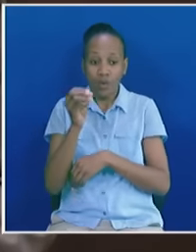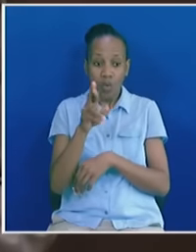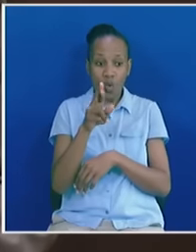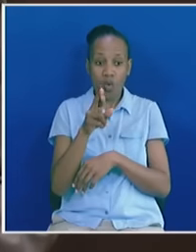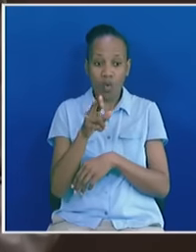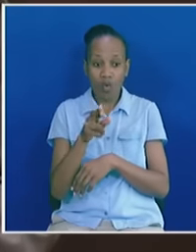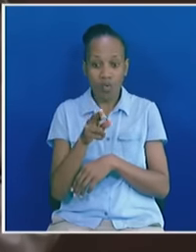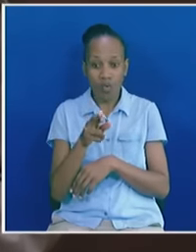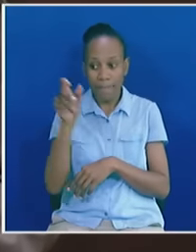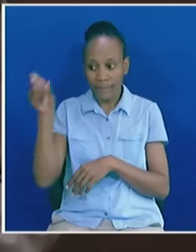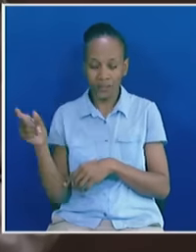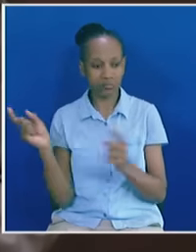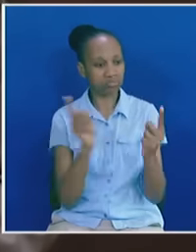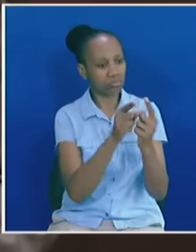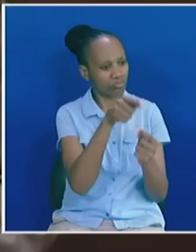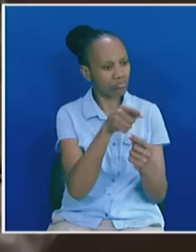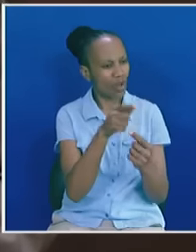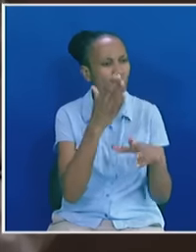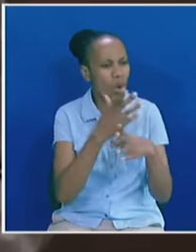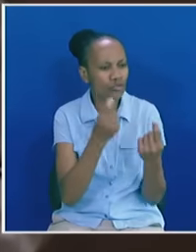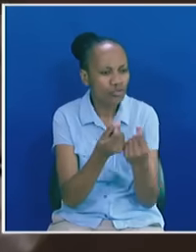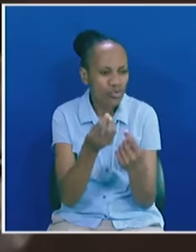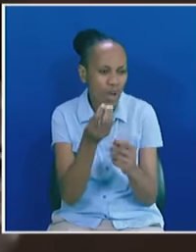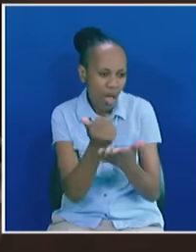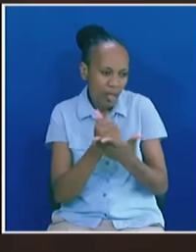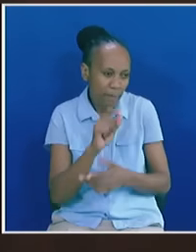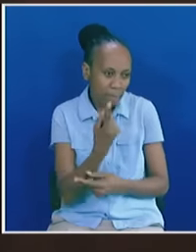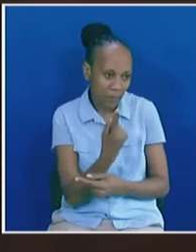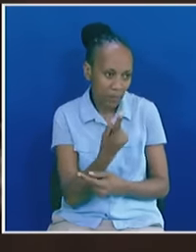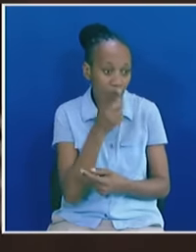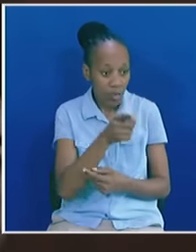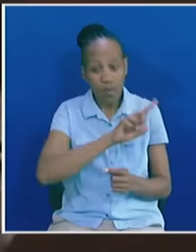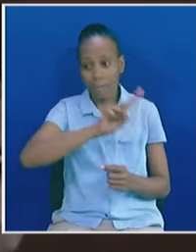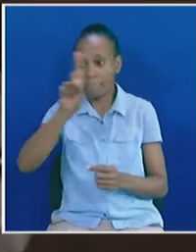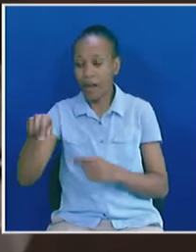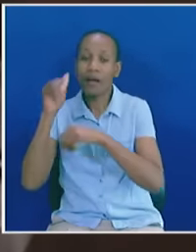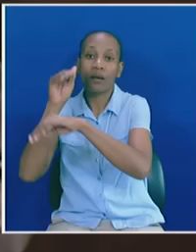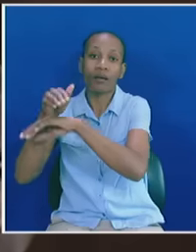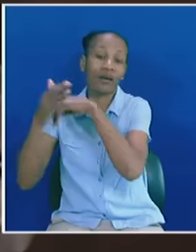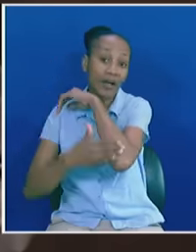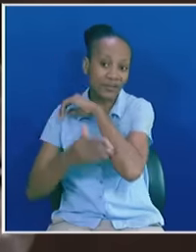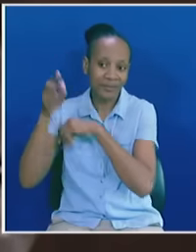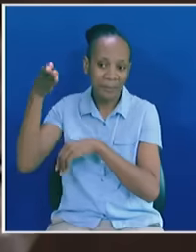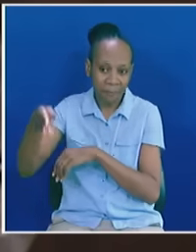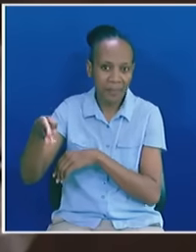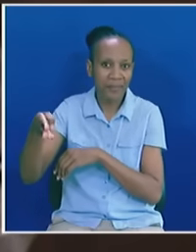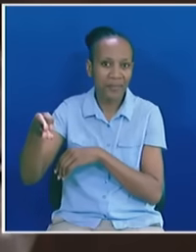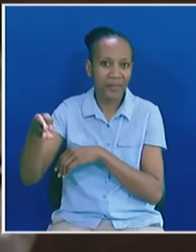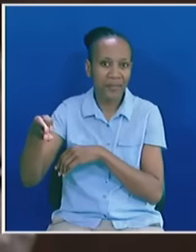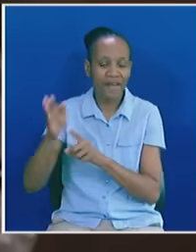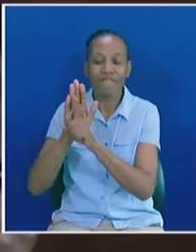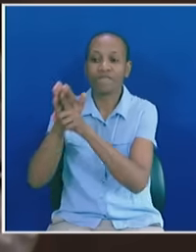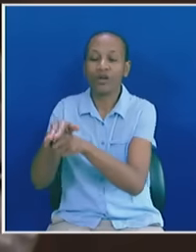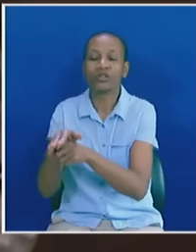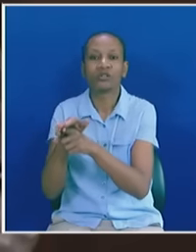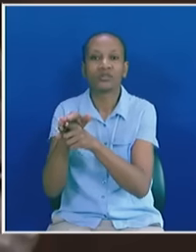collect work-related imports. Once they are in a foreign country, they are forced to